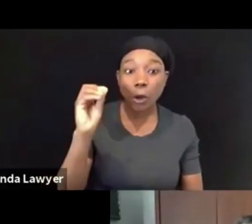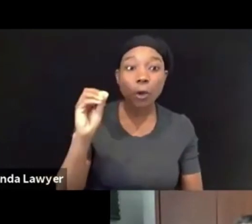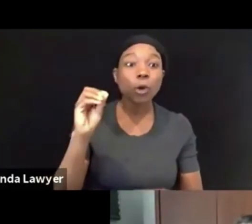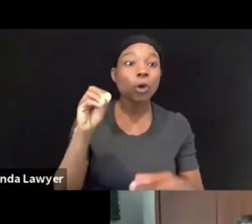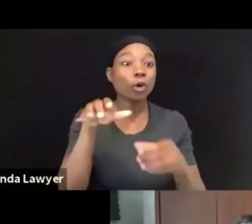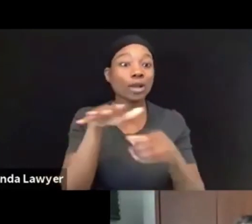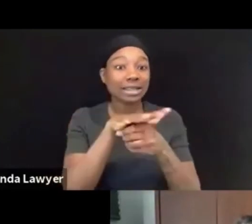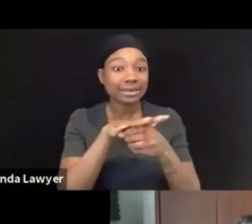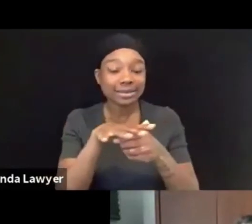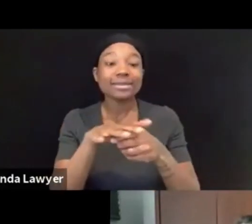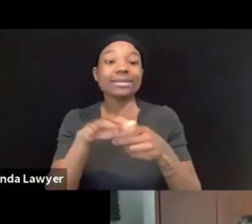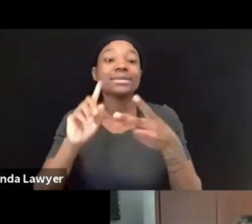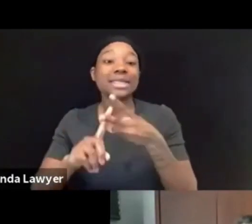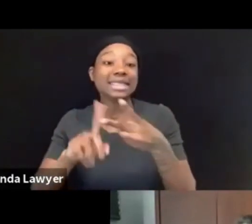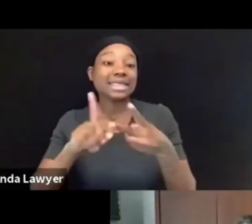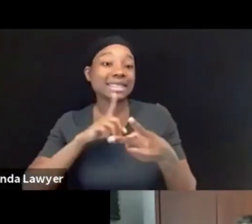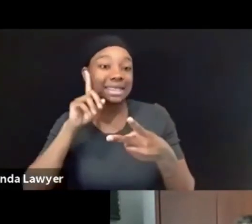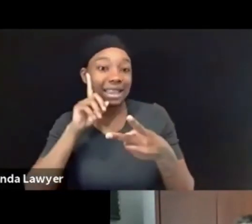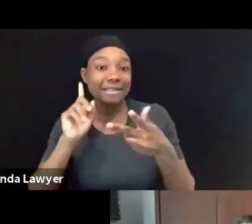should we think about